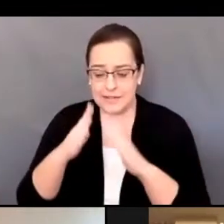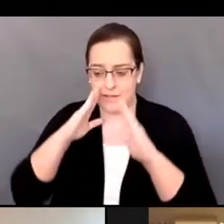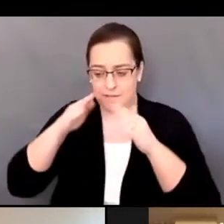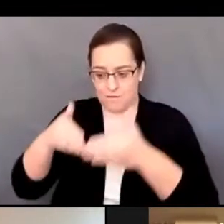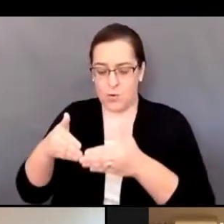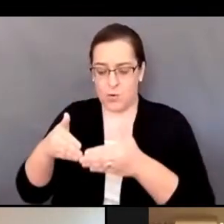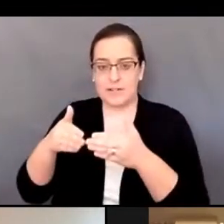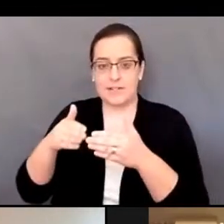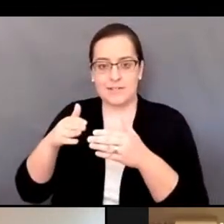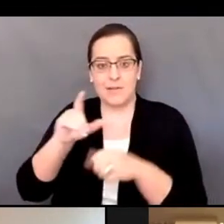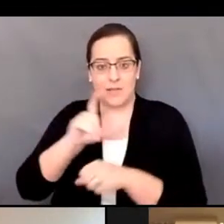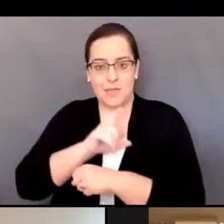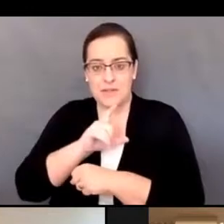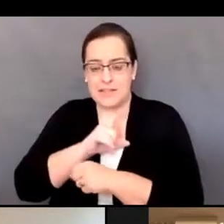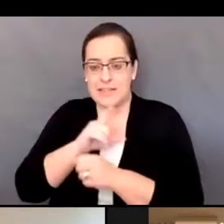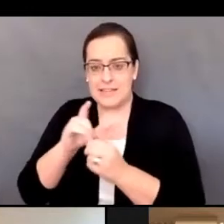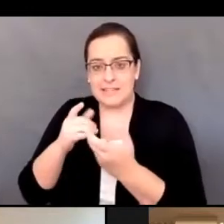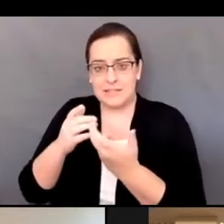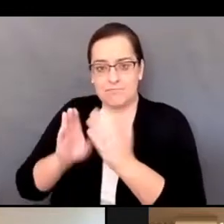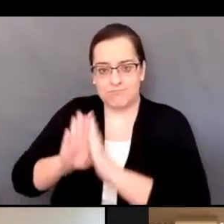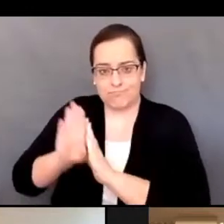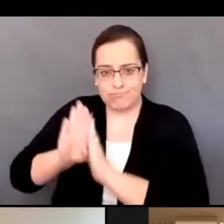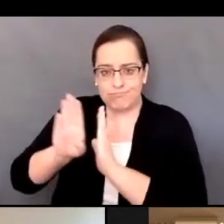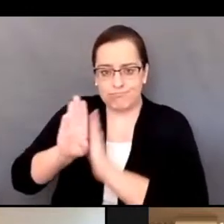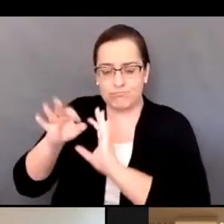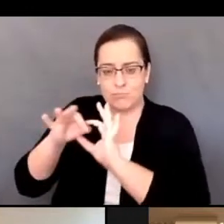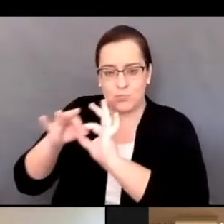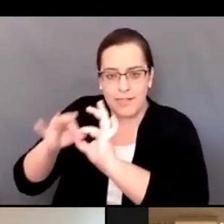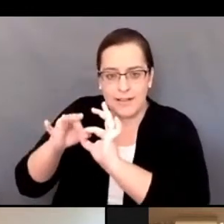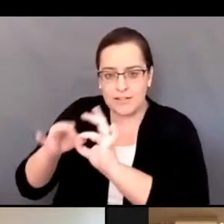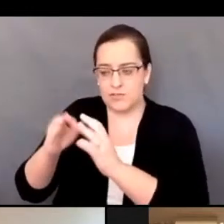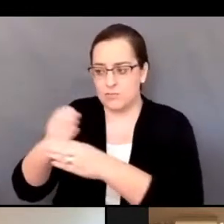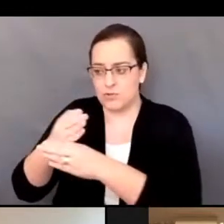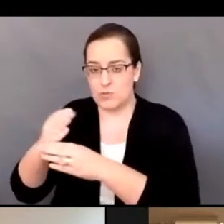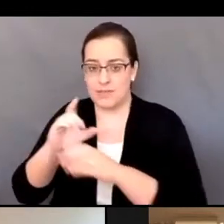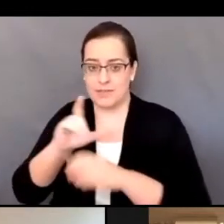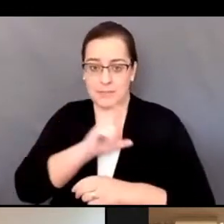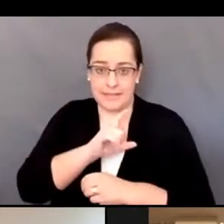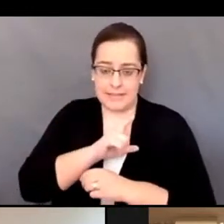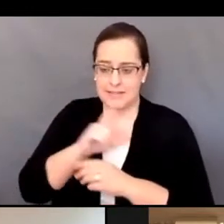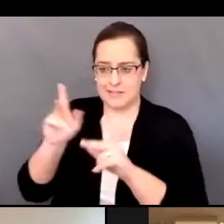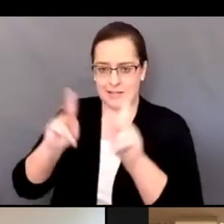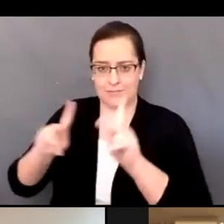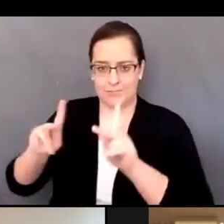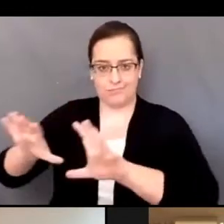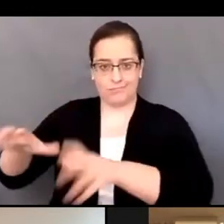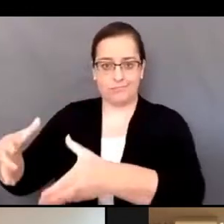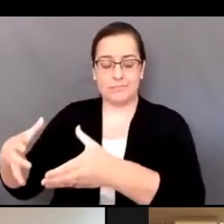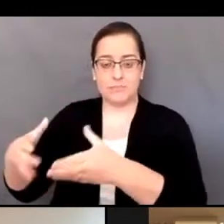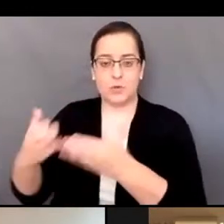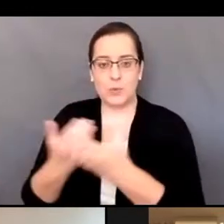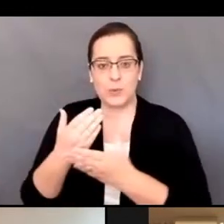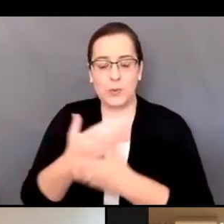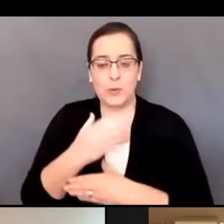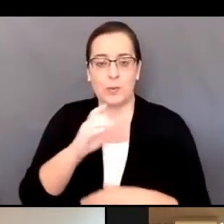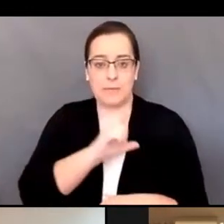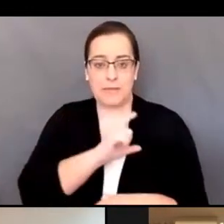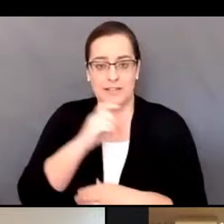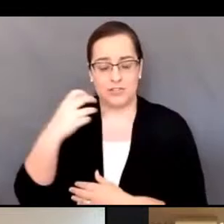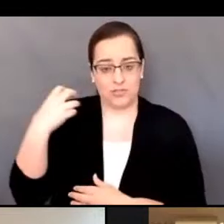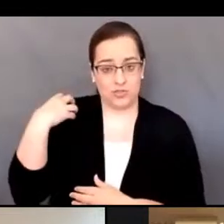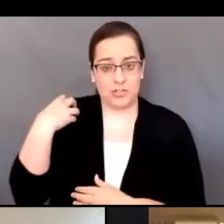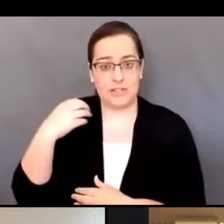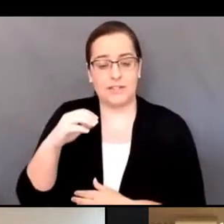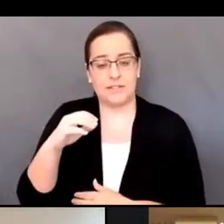policing and building relationships between police and citizens they serve. Our new police chief, Chief